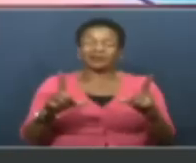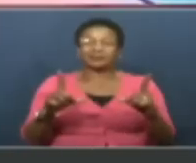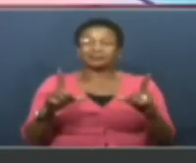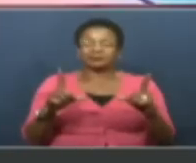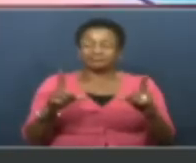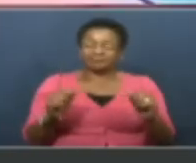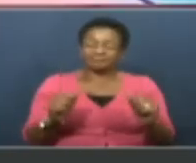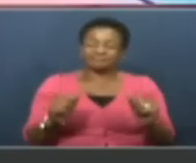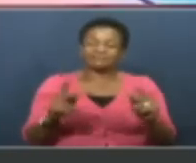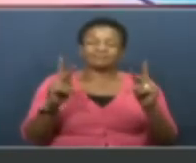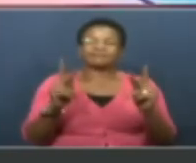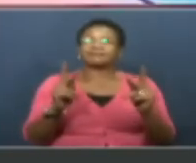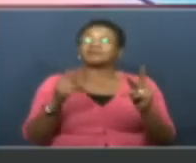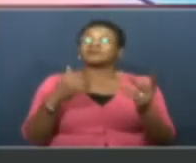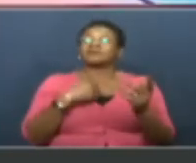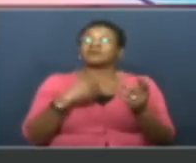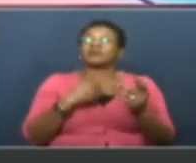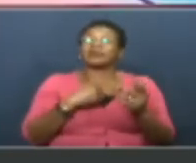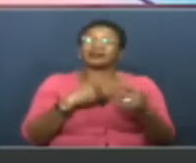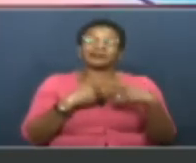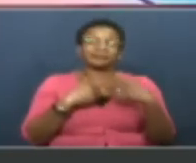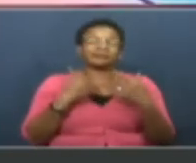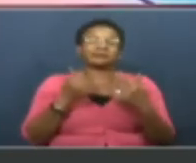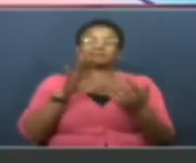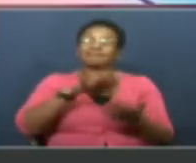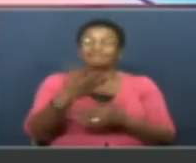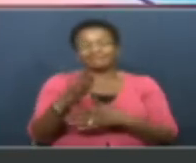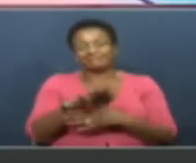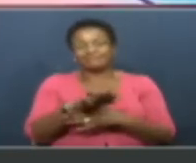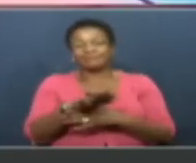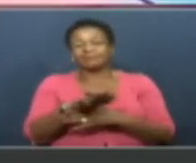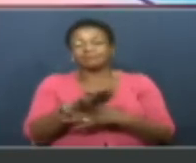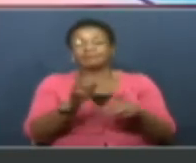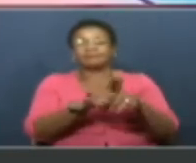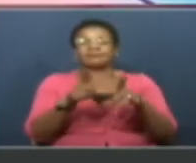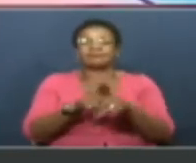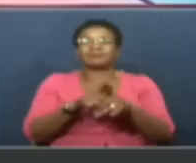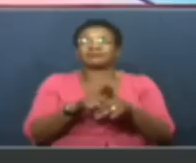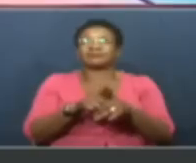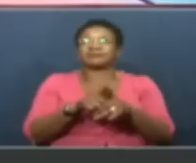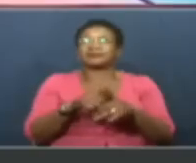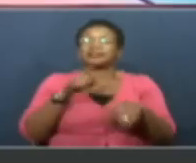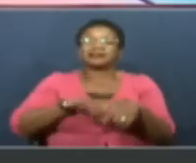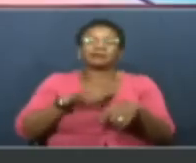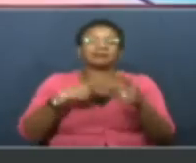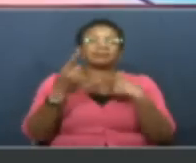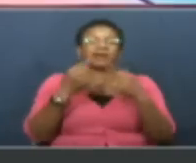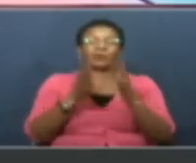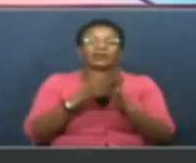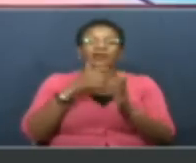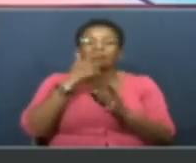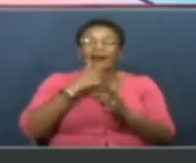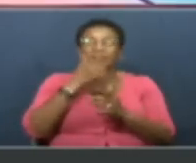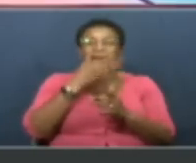Right, well, there are, though, two sides to a coin and, of course, two sides to a lens. After speaking to the Githeri man, Dann Mwangi spoke